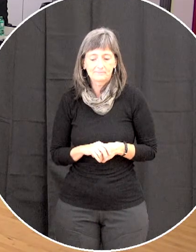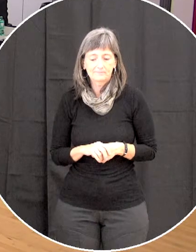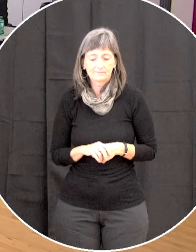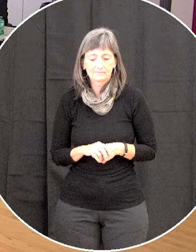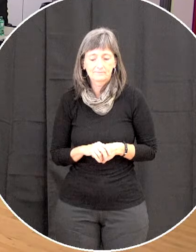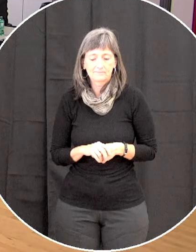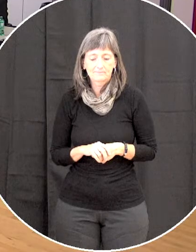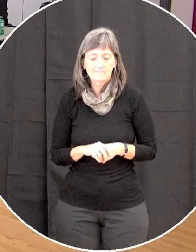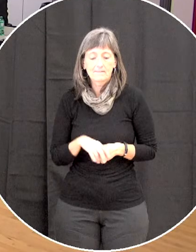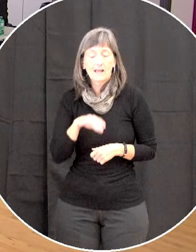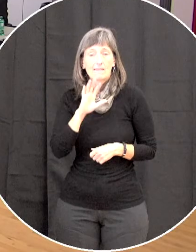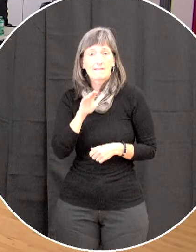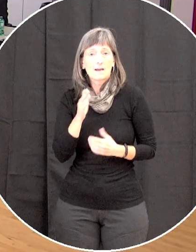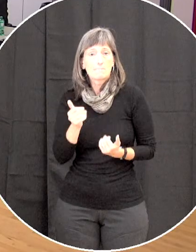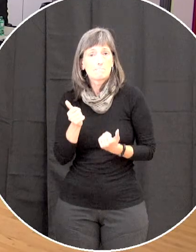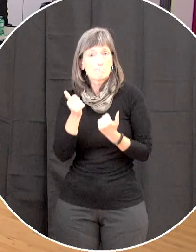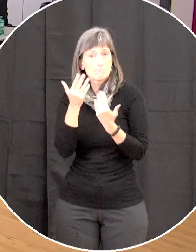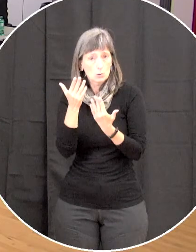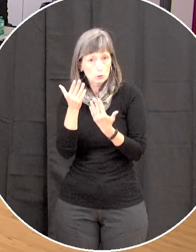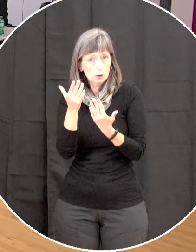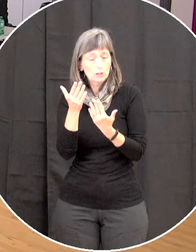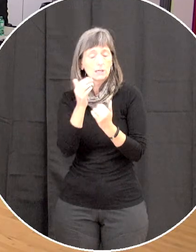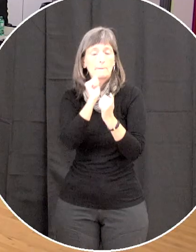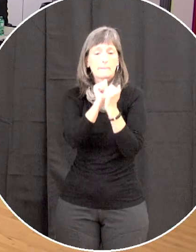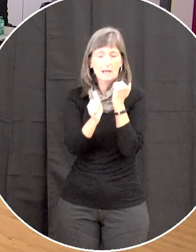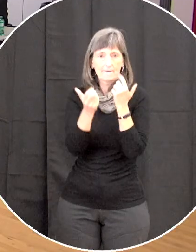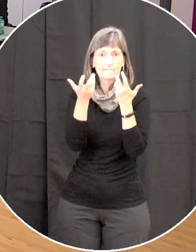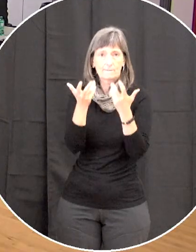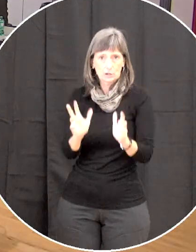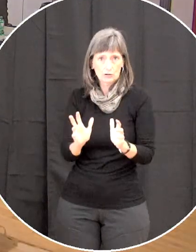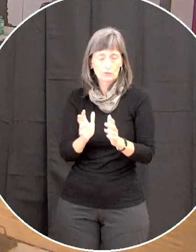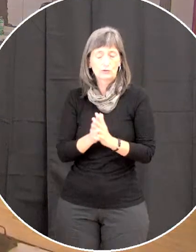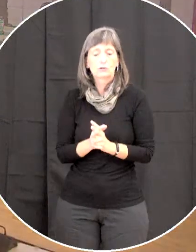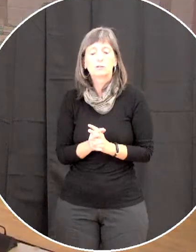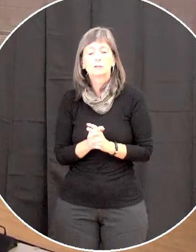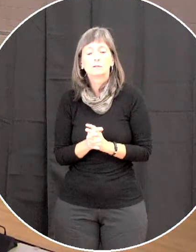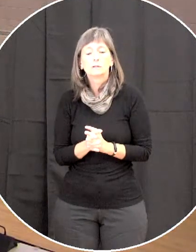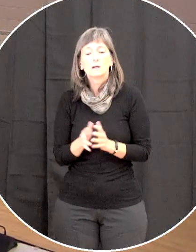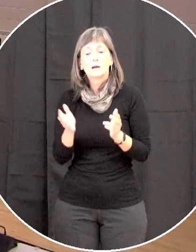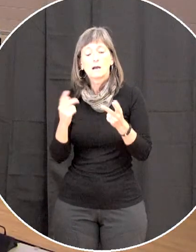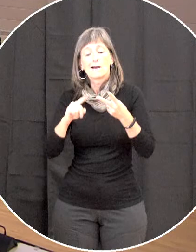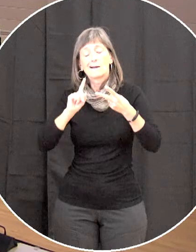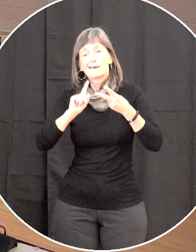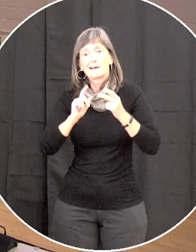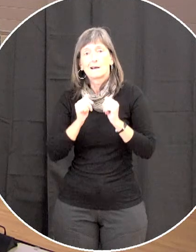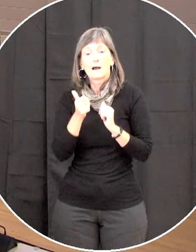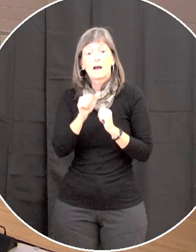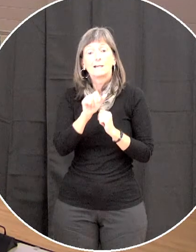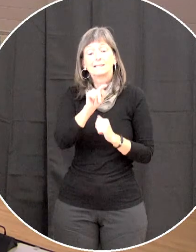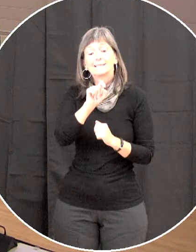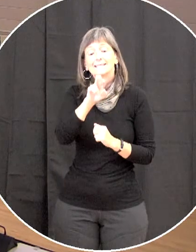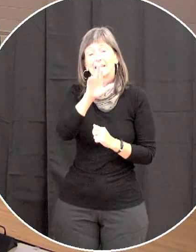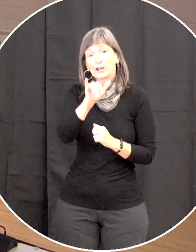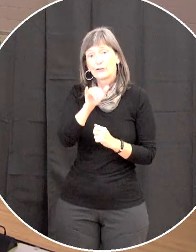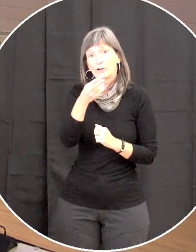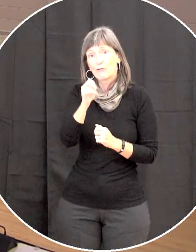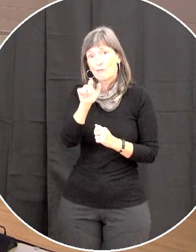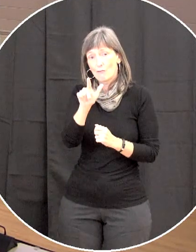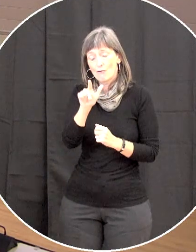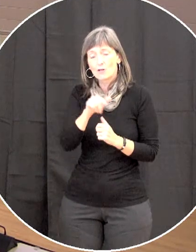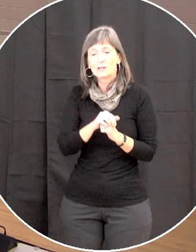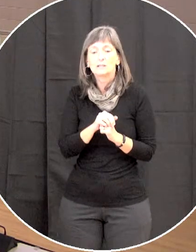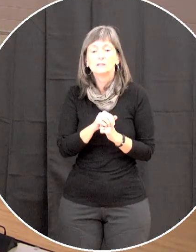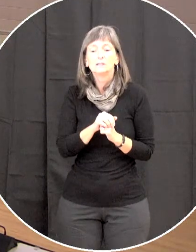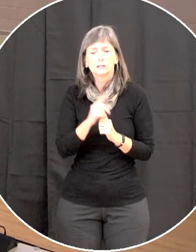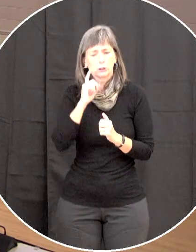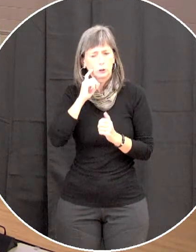That was moved and carried. The other note on that was that Mr. Hall, noted